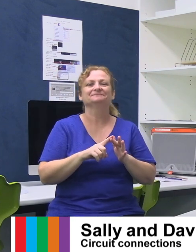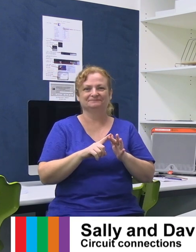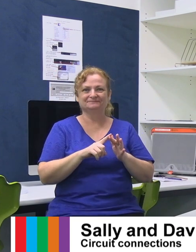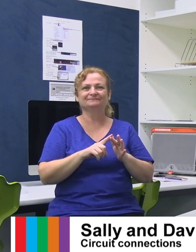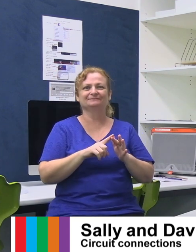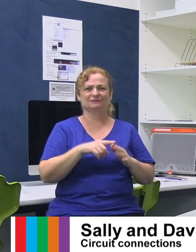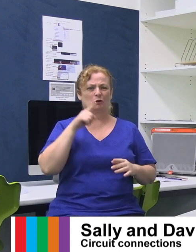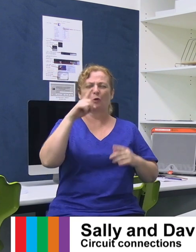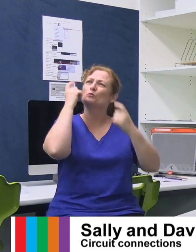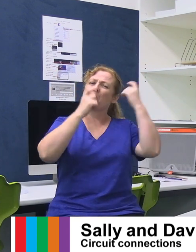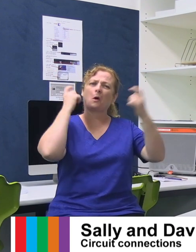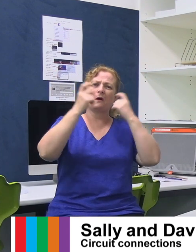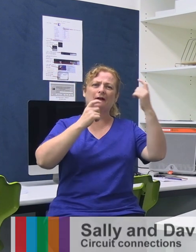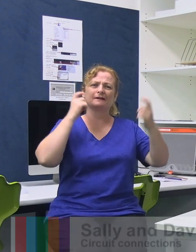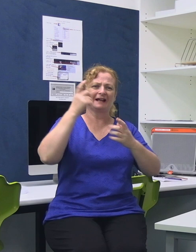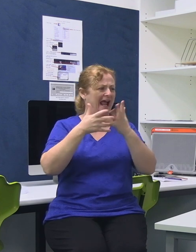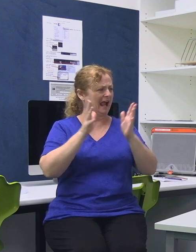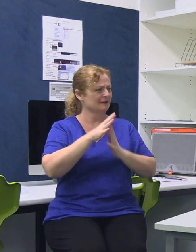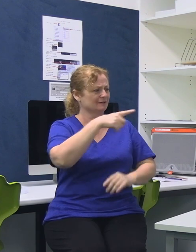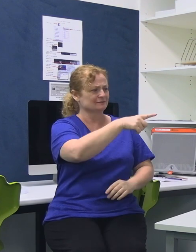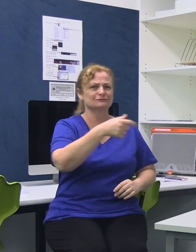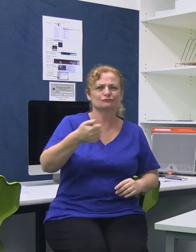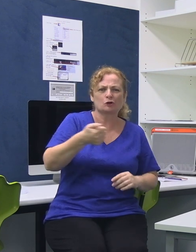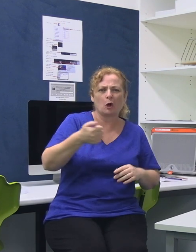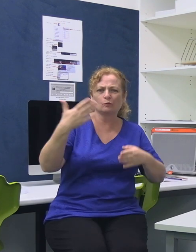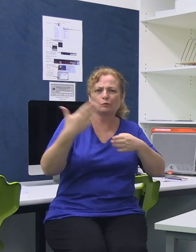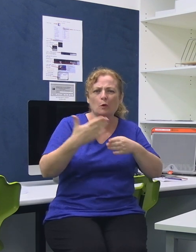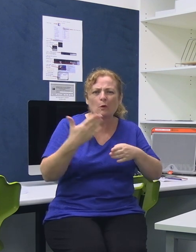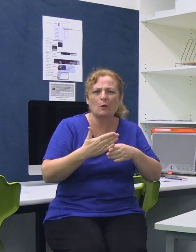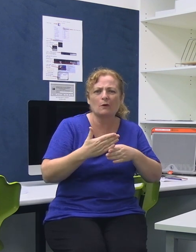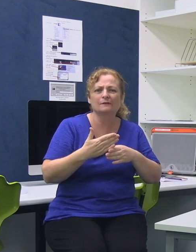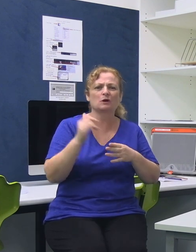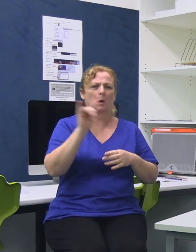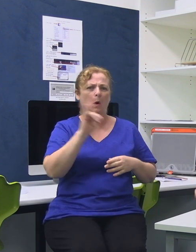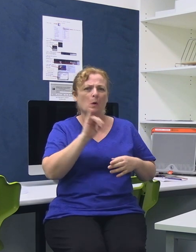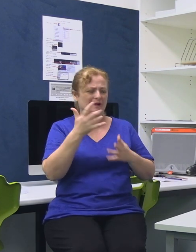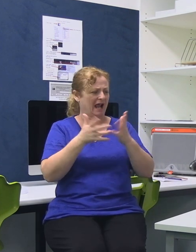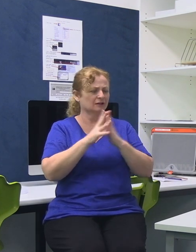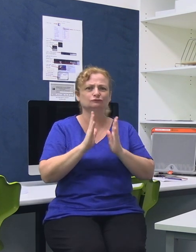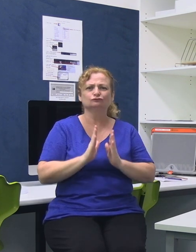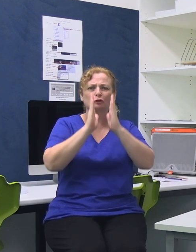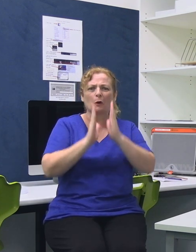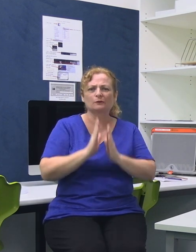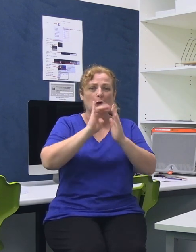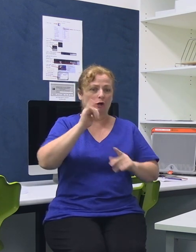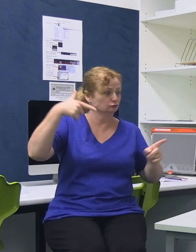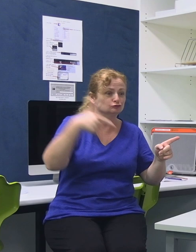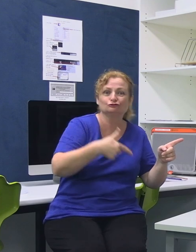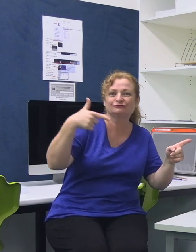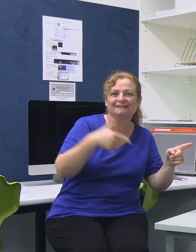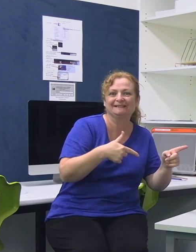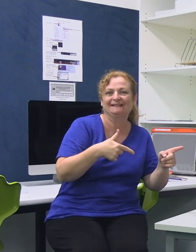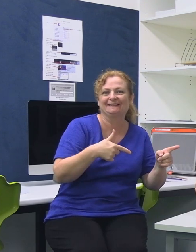Have you ever wondered how light works, or maybe the toaster, or an electric drill?